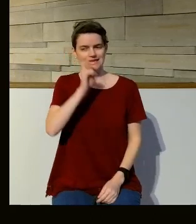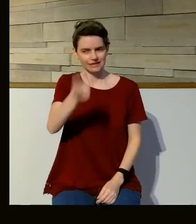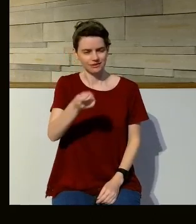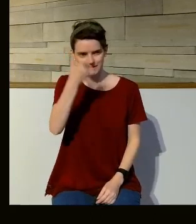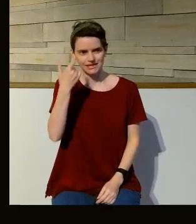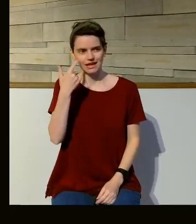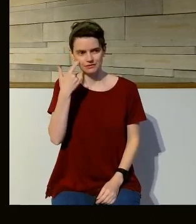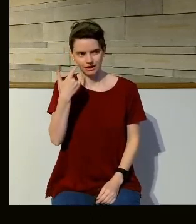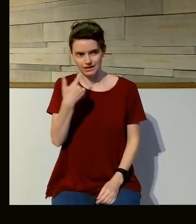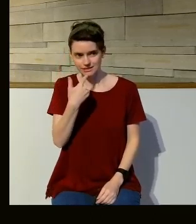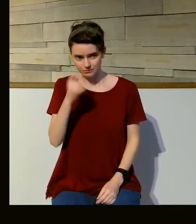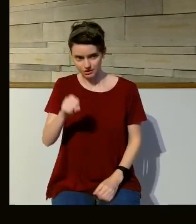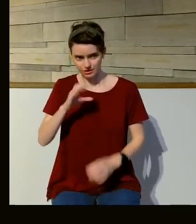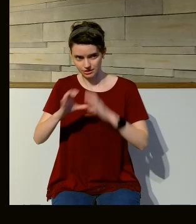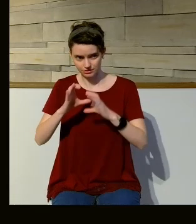said we could continue the conversation.